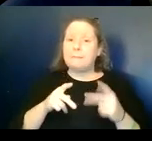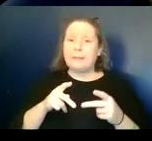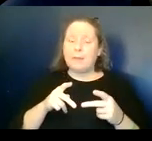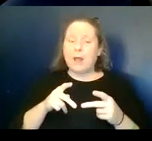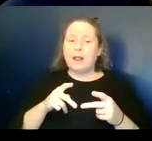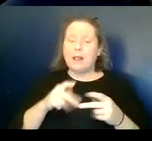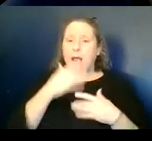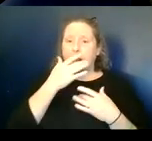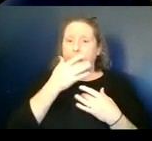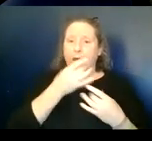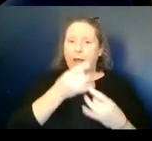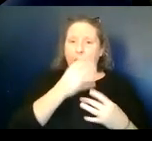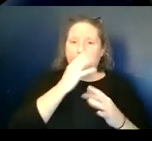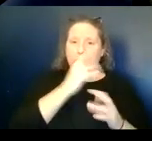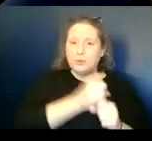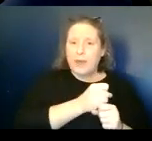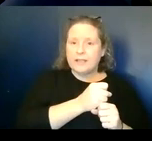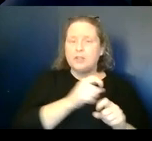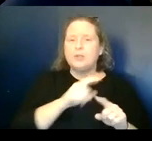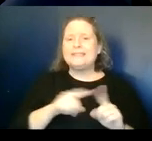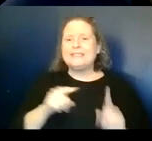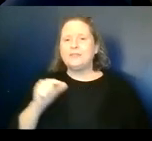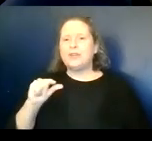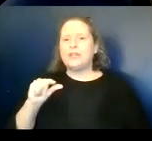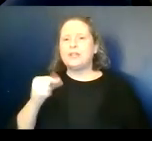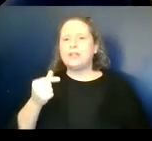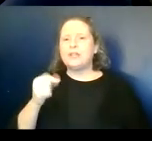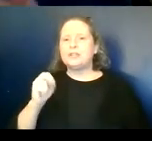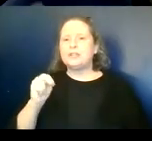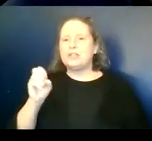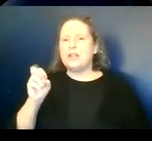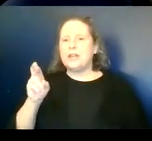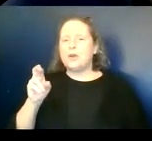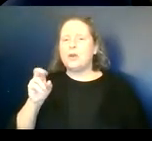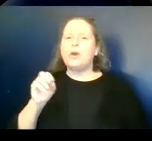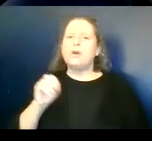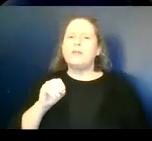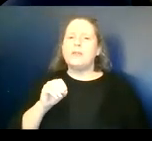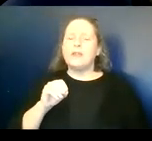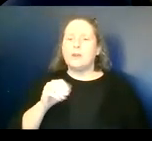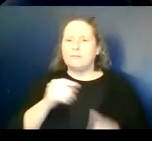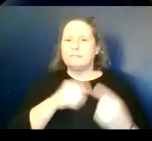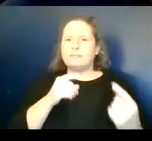to different genders or heterosexual. Others prefer